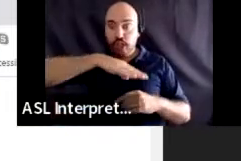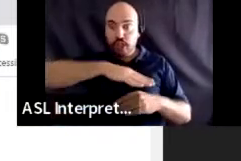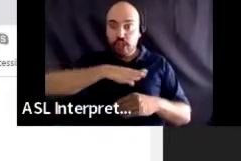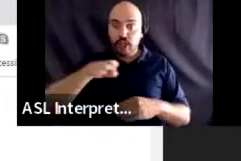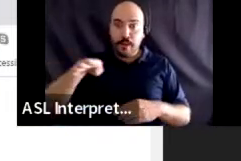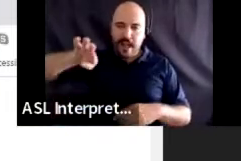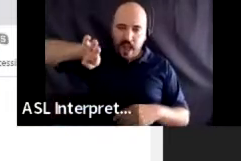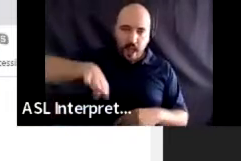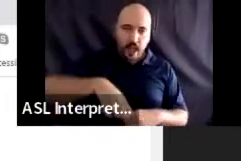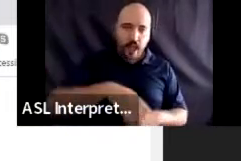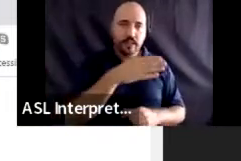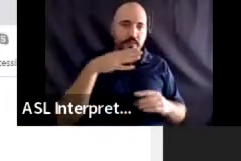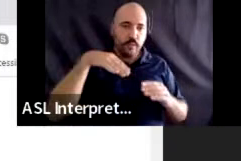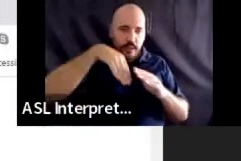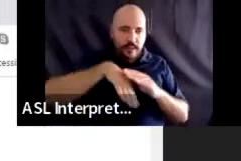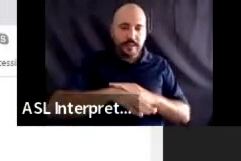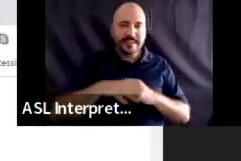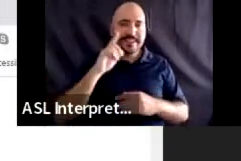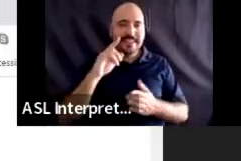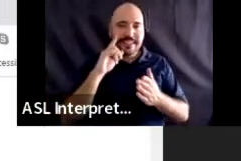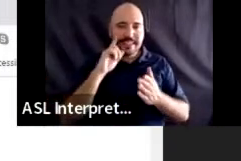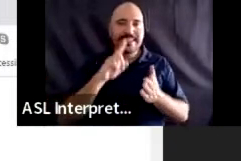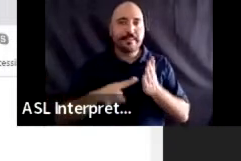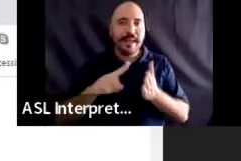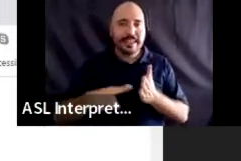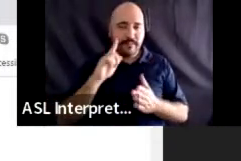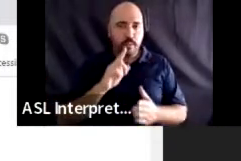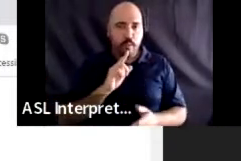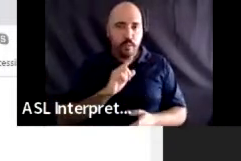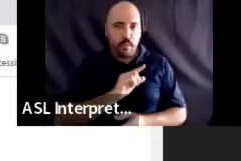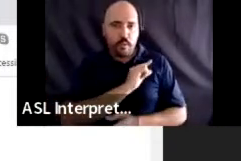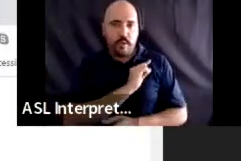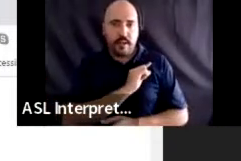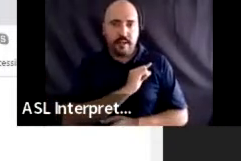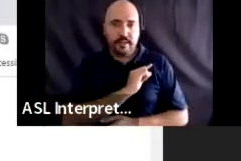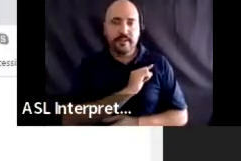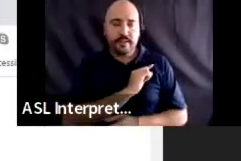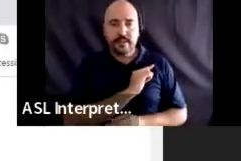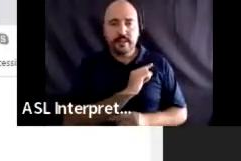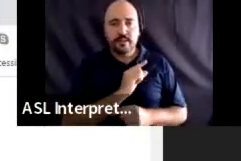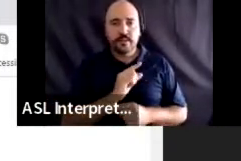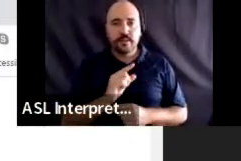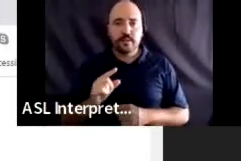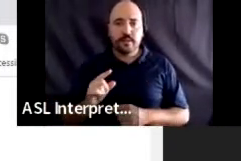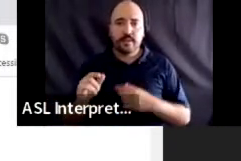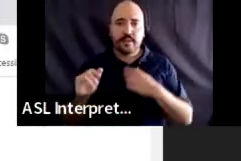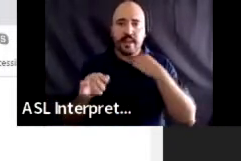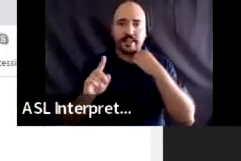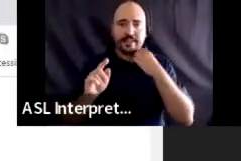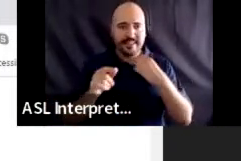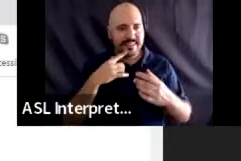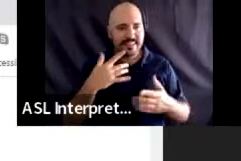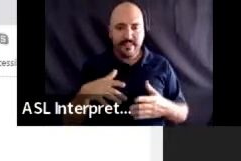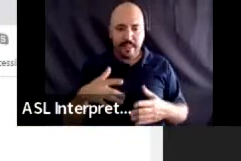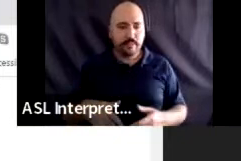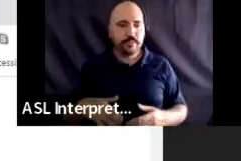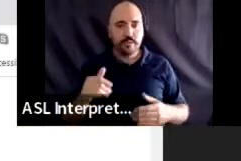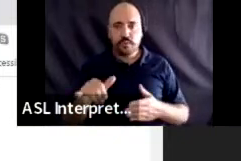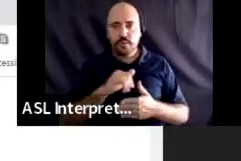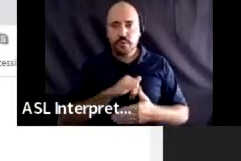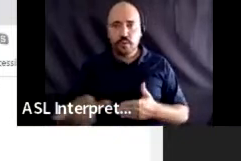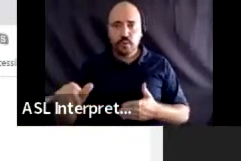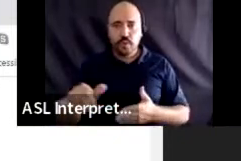So they are inspected for quality, and so that and that data is made available so that New Yorkers